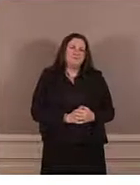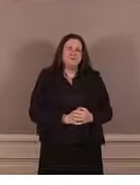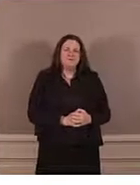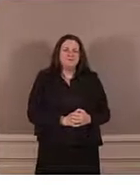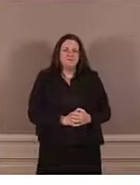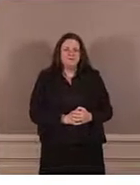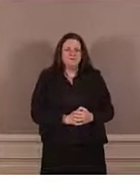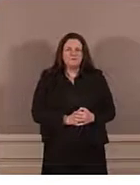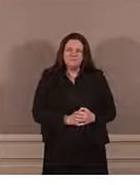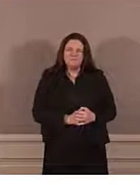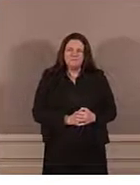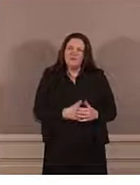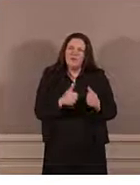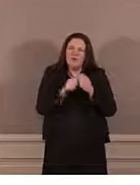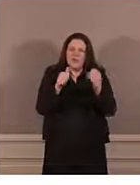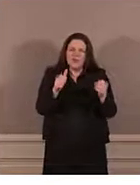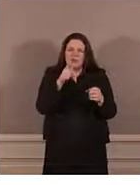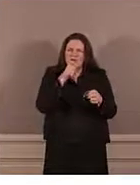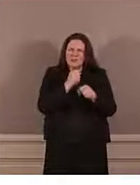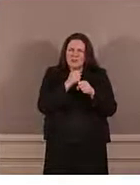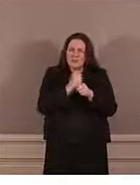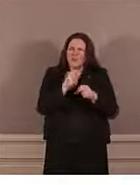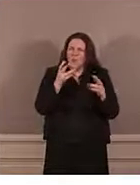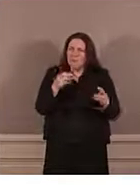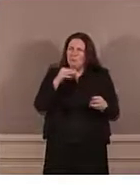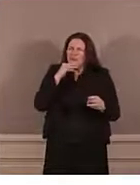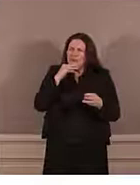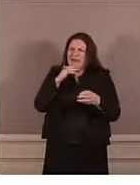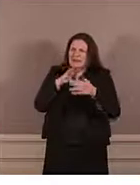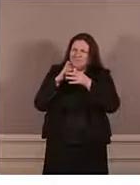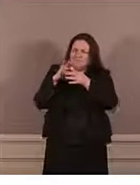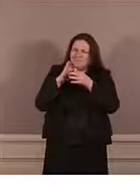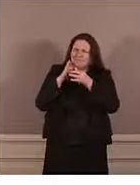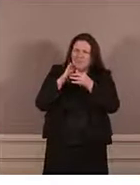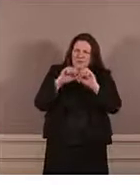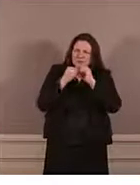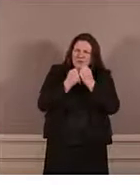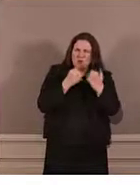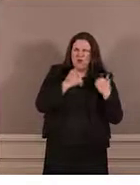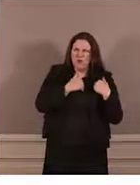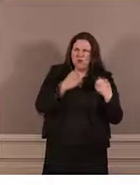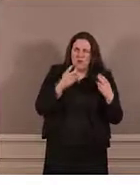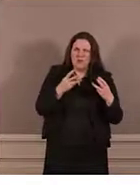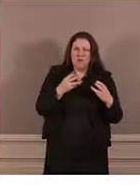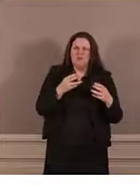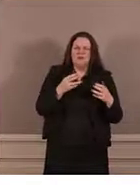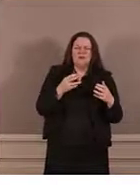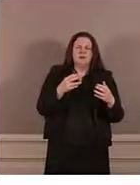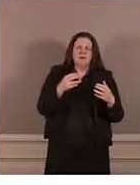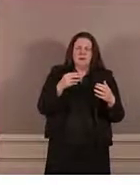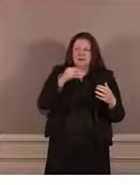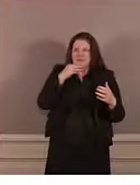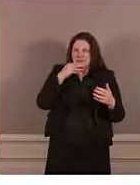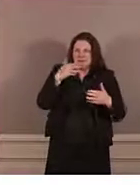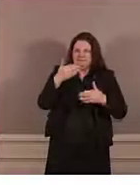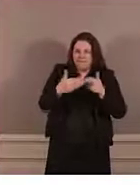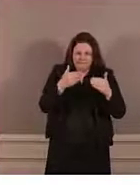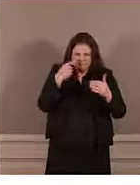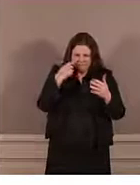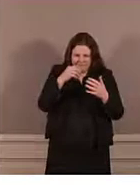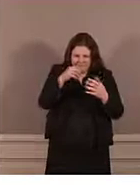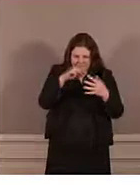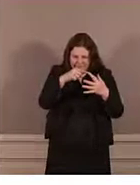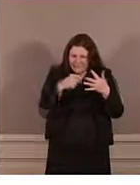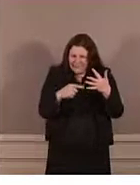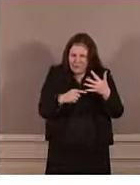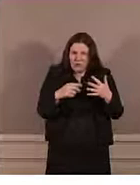they wanted to develop meaningful social roles, and talked about how breaking down that outcome, breaking down that goal was